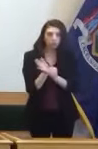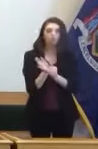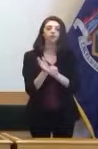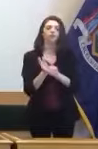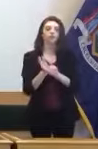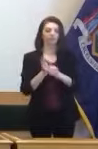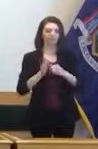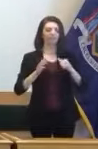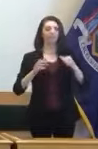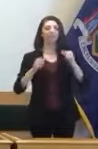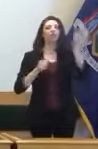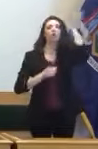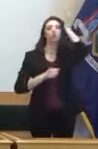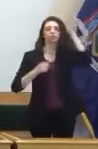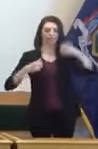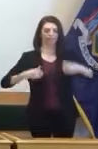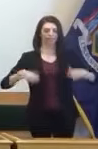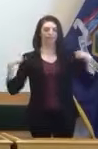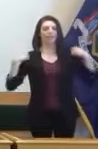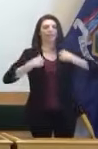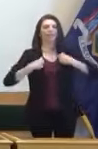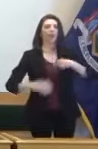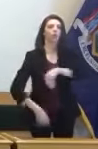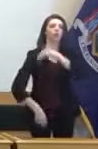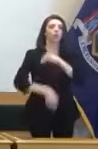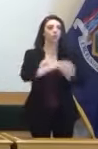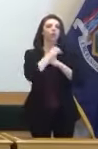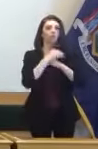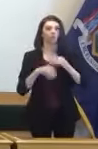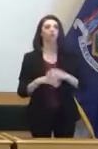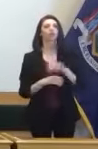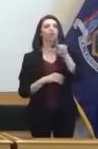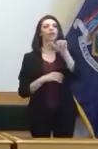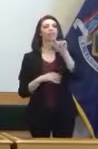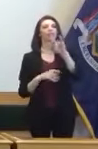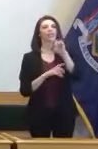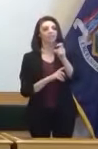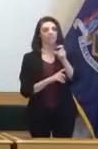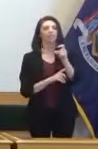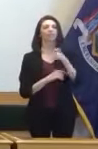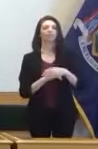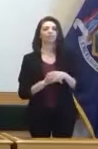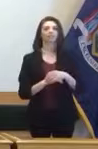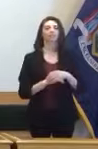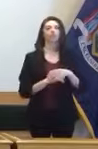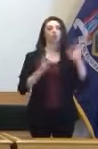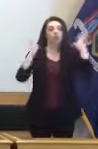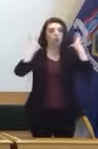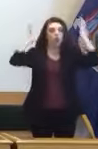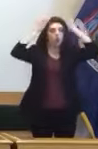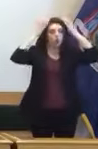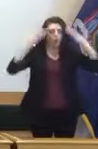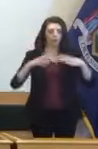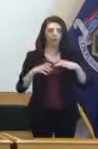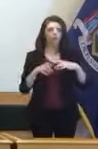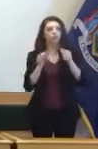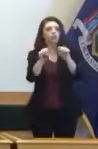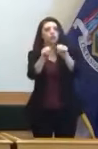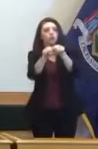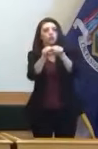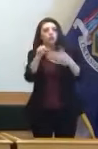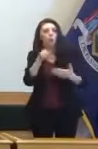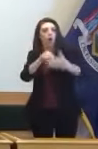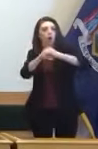sizes, nitrile and latex gloves, Tyvek suits, all sizes, including hoods, booties, shoe